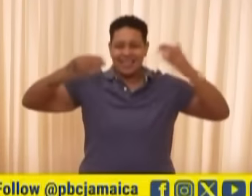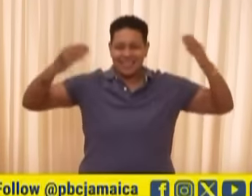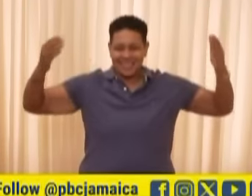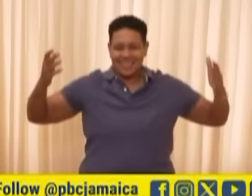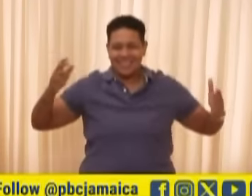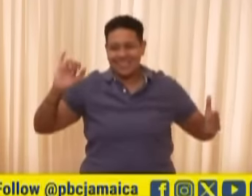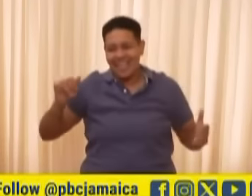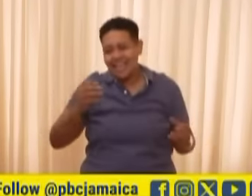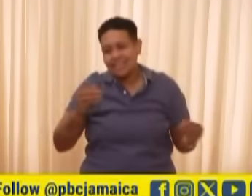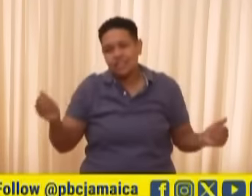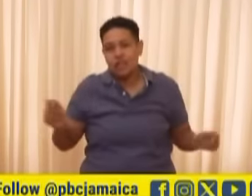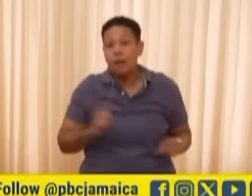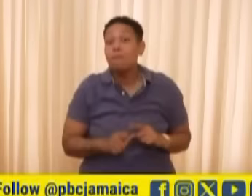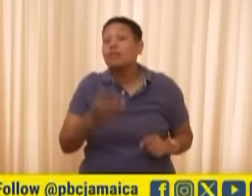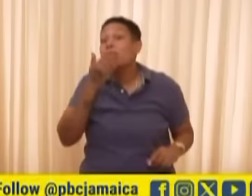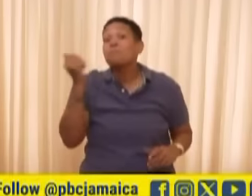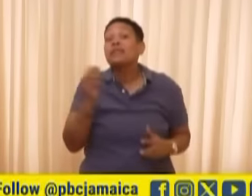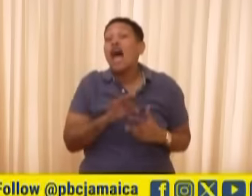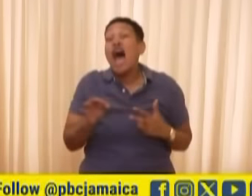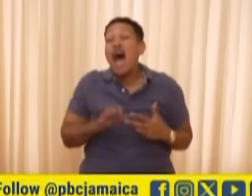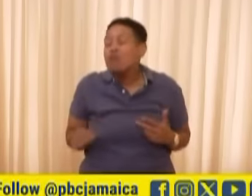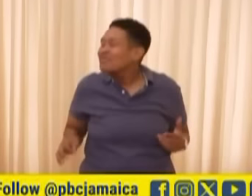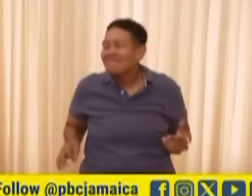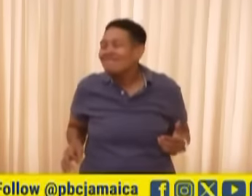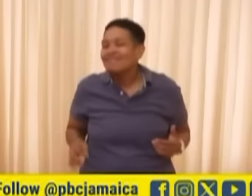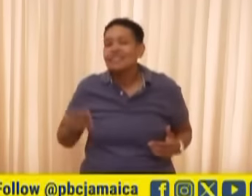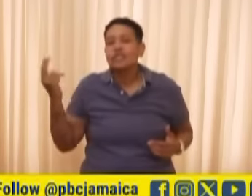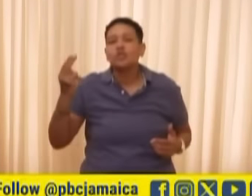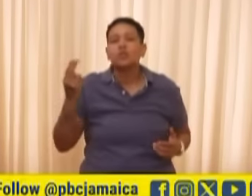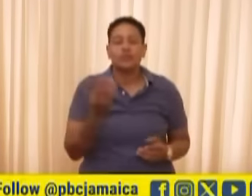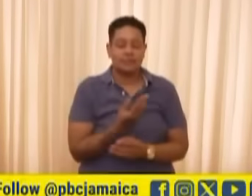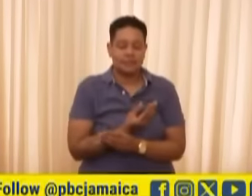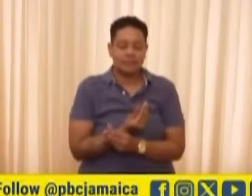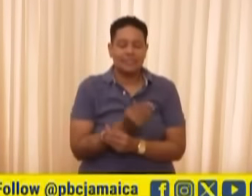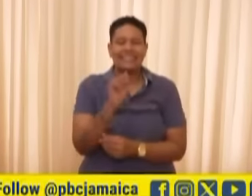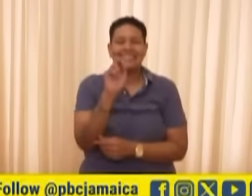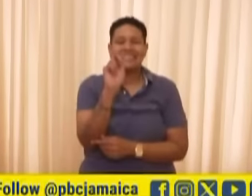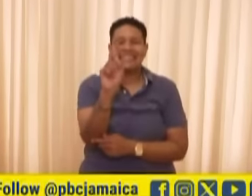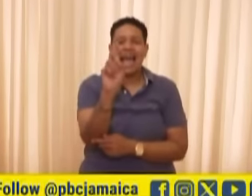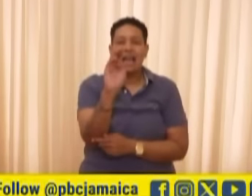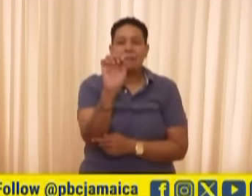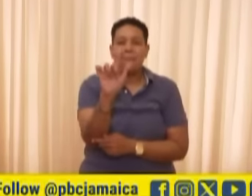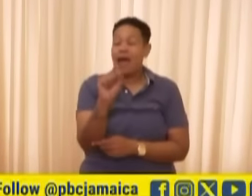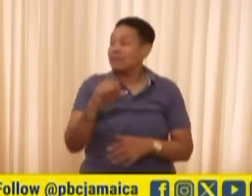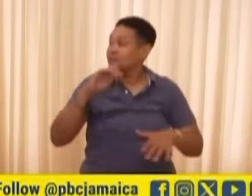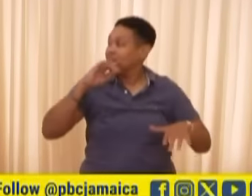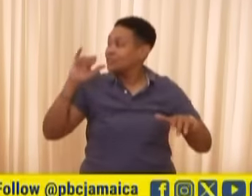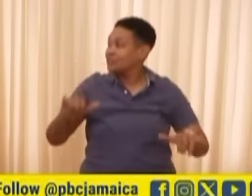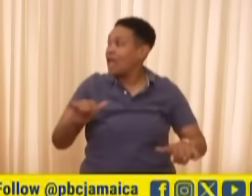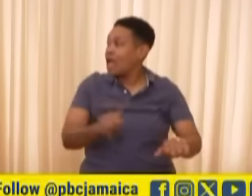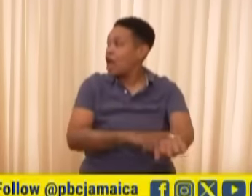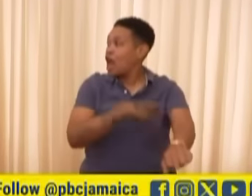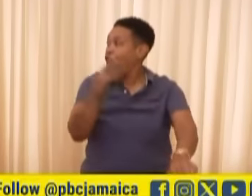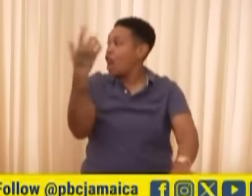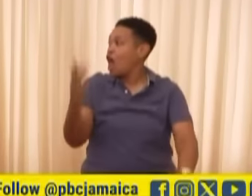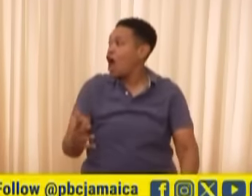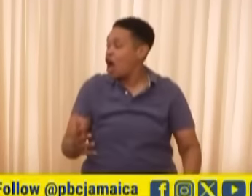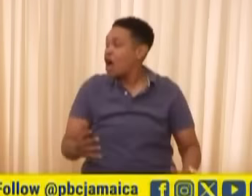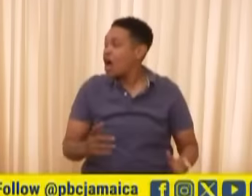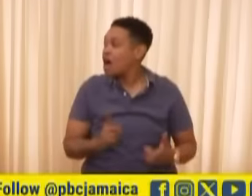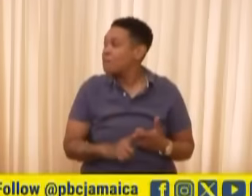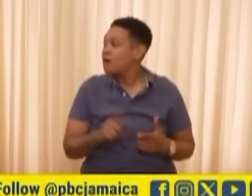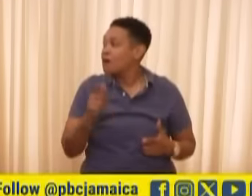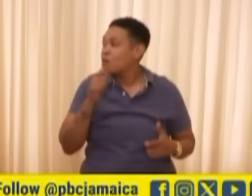a solution, but a better option would be to use sandbags, which stay longer